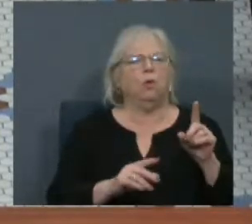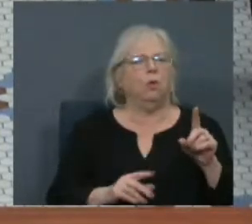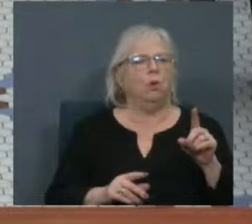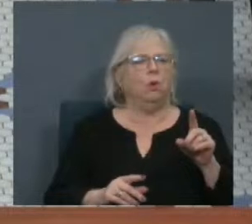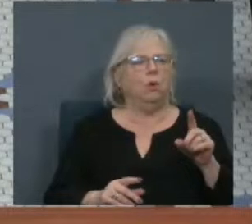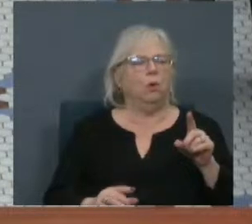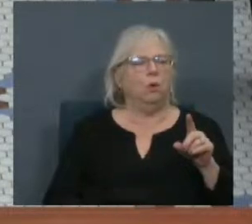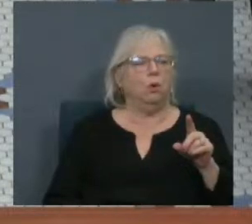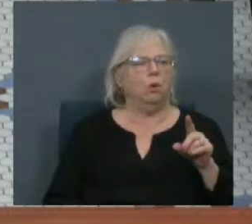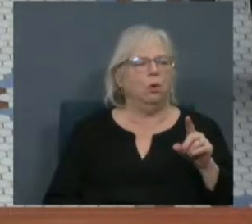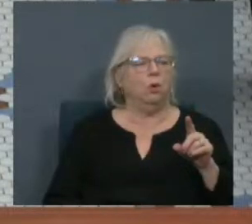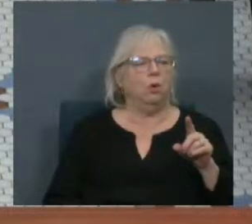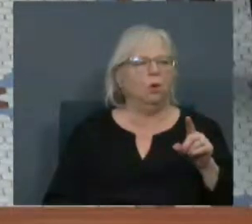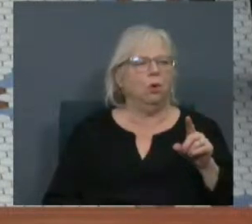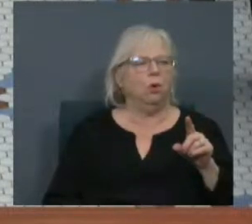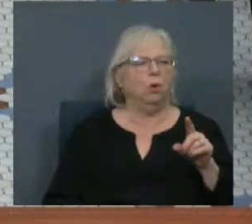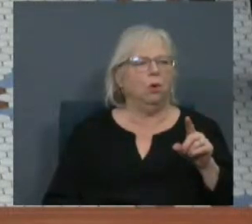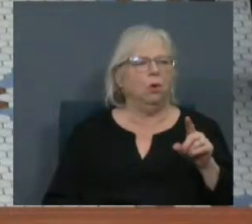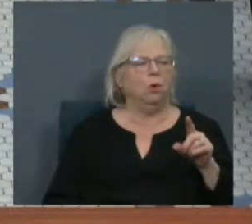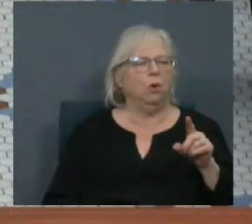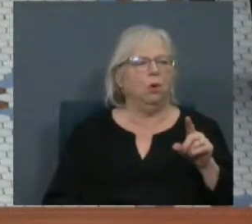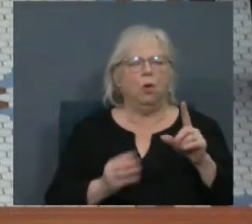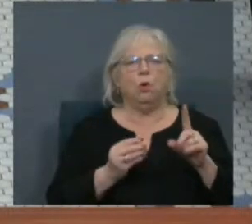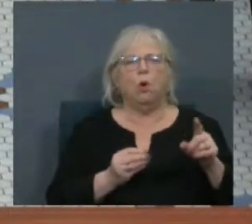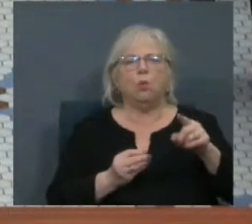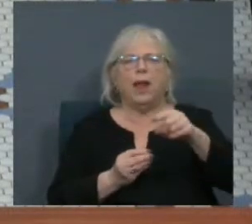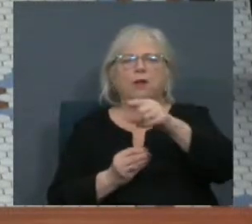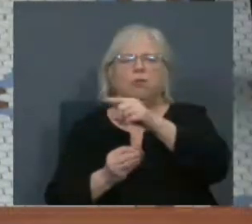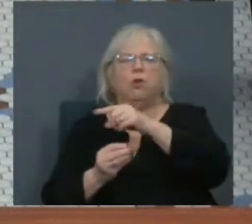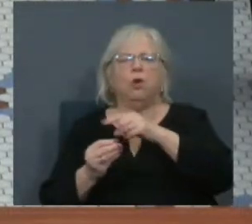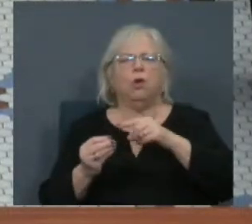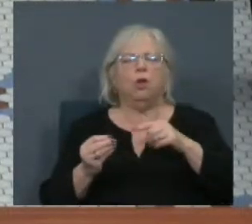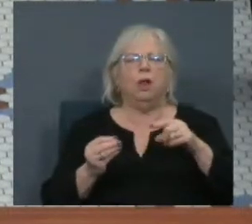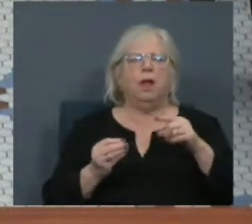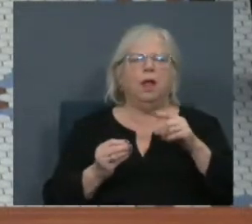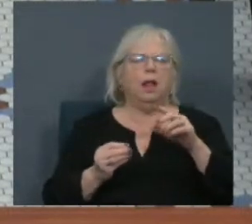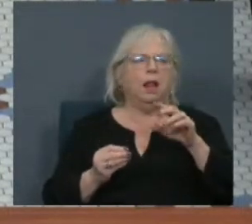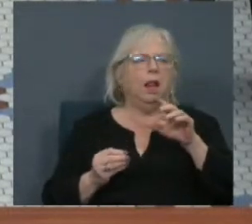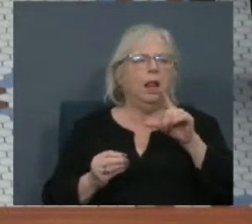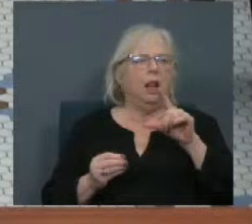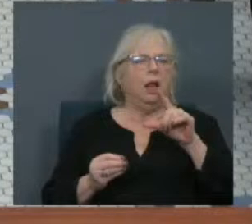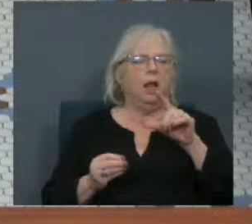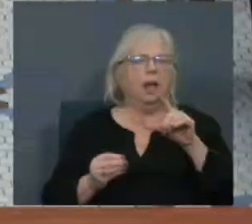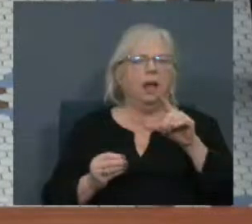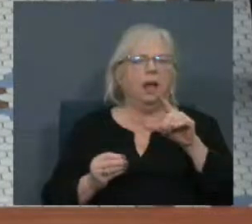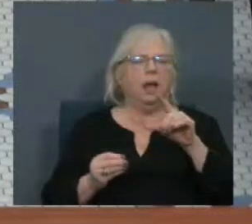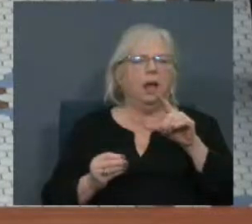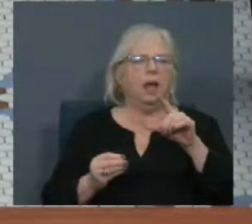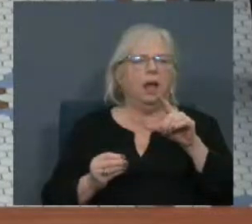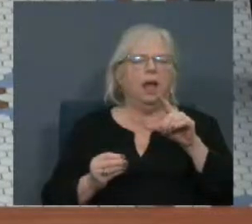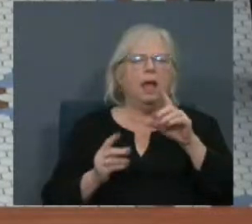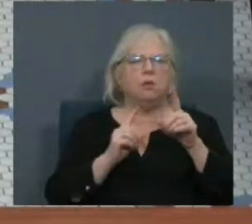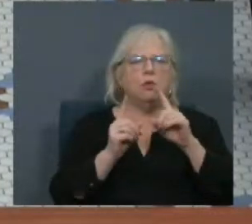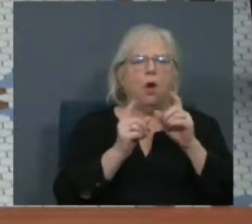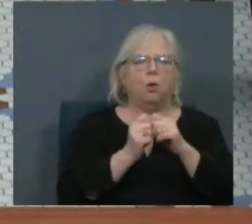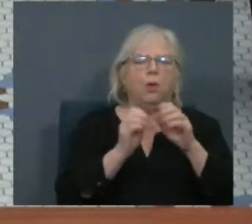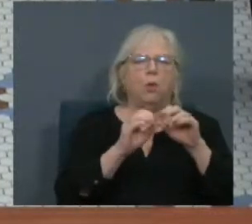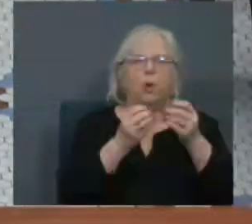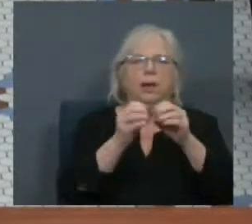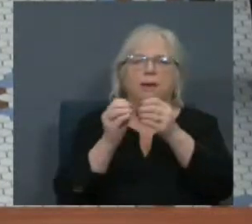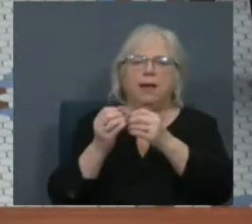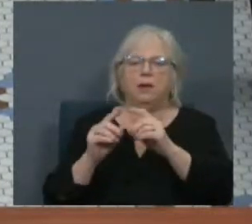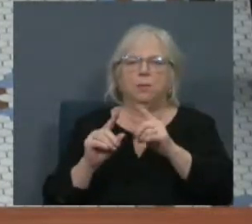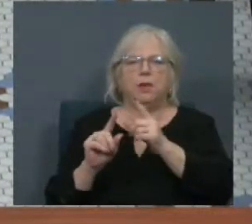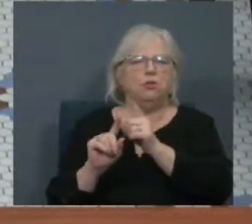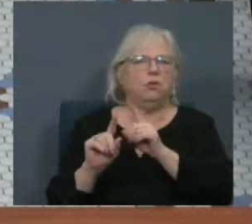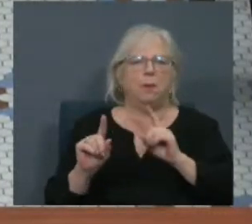circle at Plaza Frida and talk to all the organizations there, but you stepped away from my organization. You